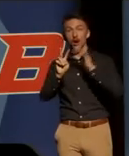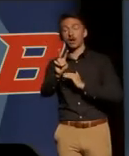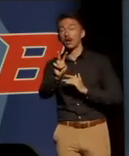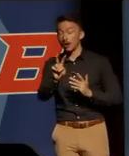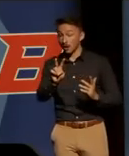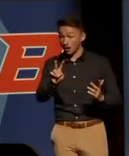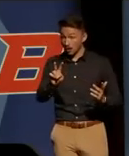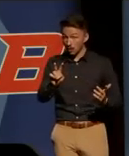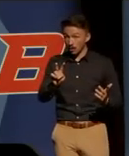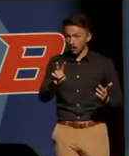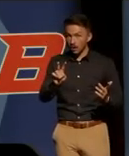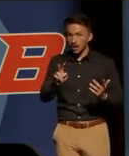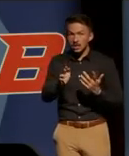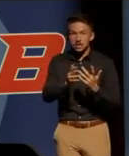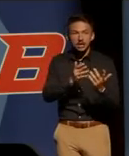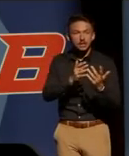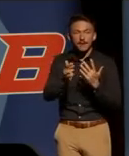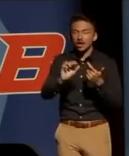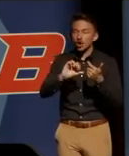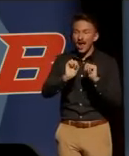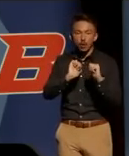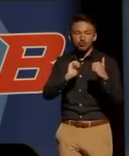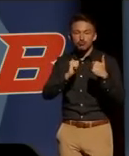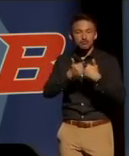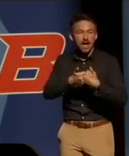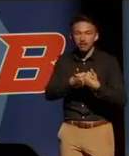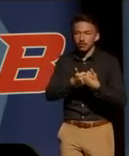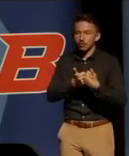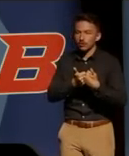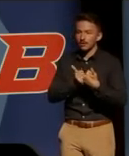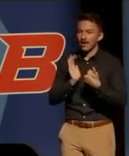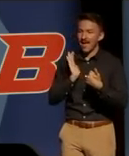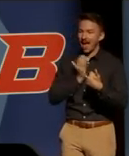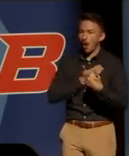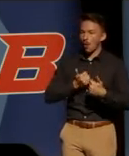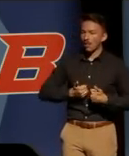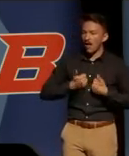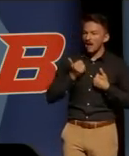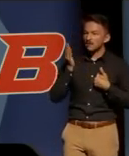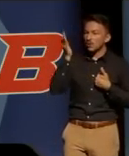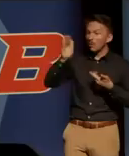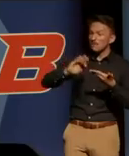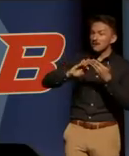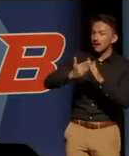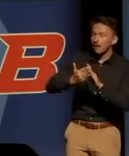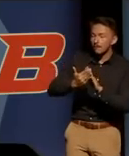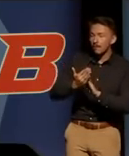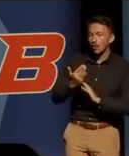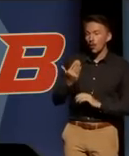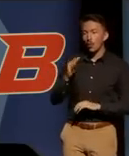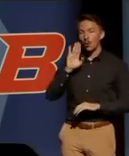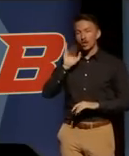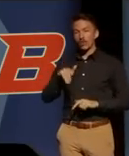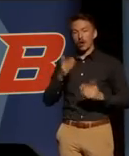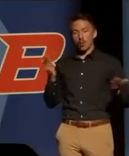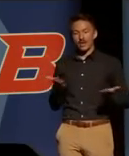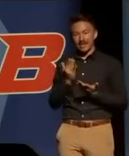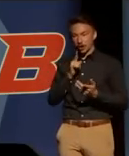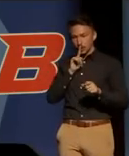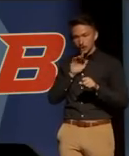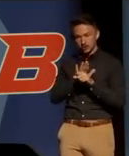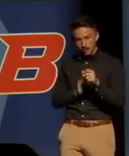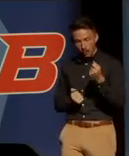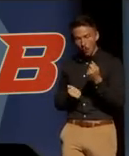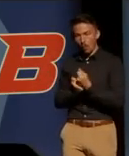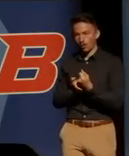challenging the struggles are that we face ahead, we know what we're here for. And it's for that future, and it's